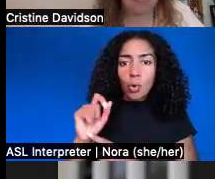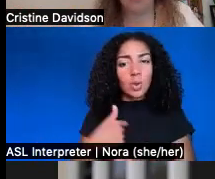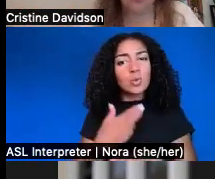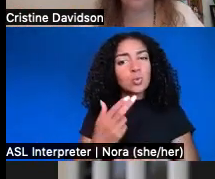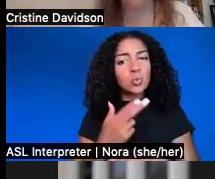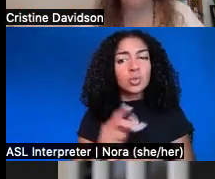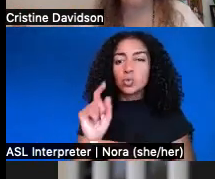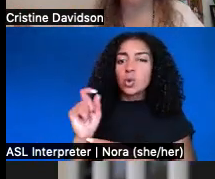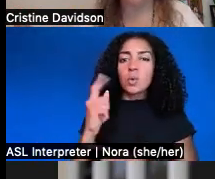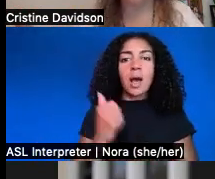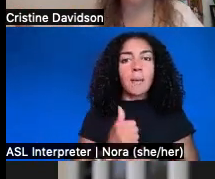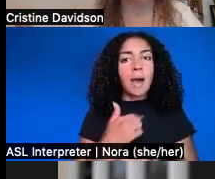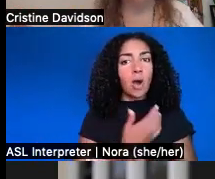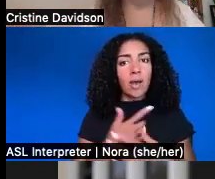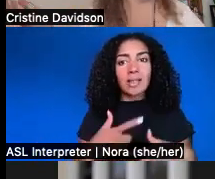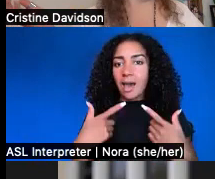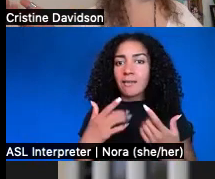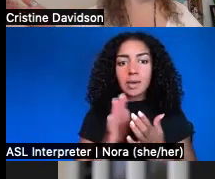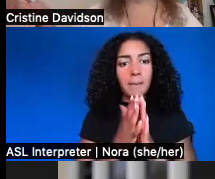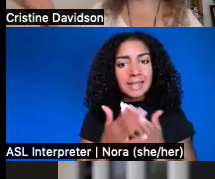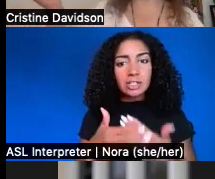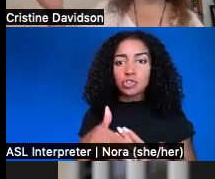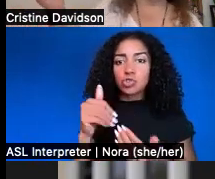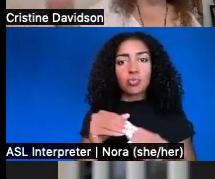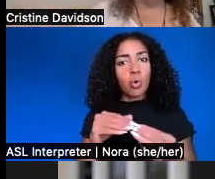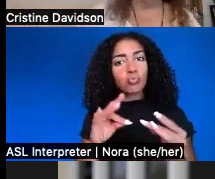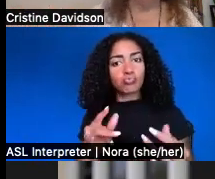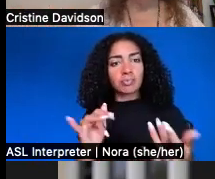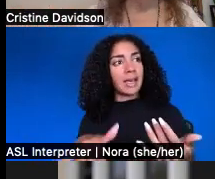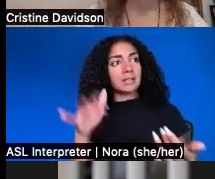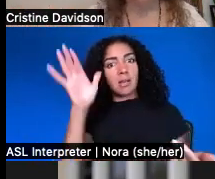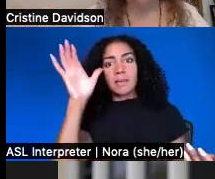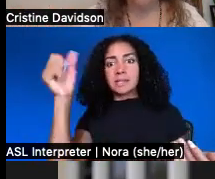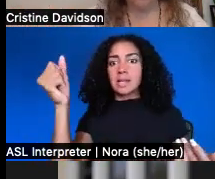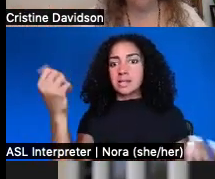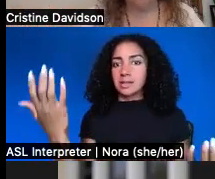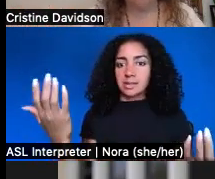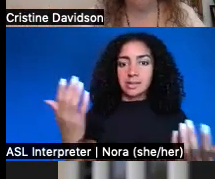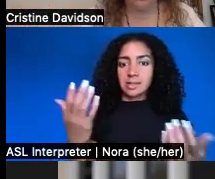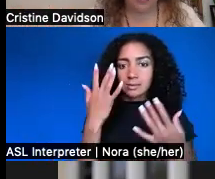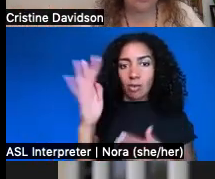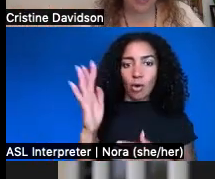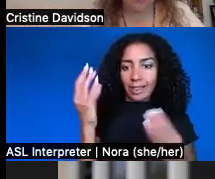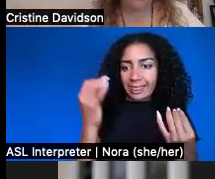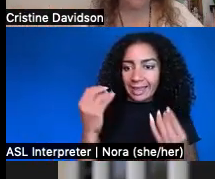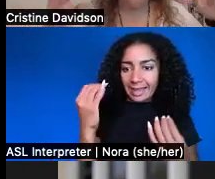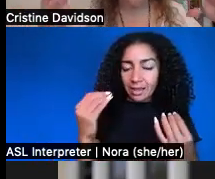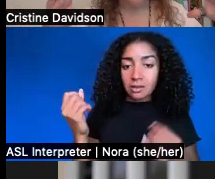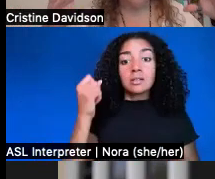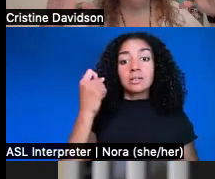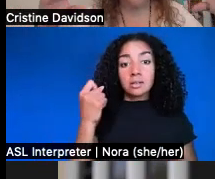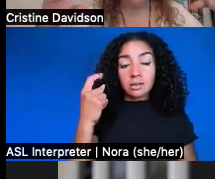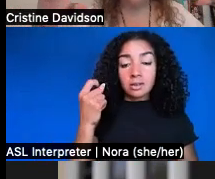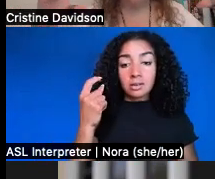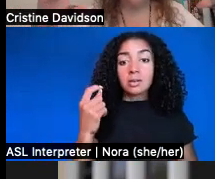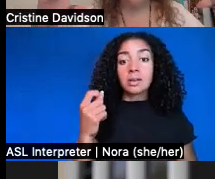it. That's just common sense. That's just smart thinking, right? So, but that is also can